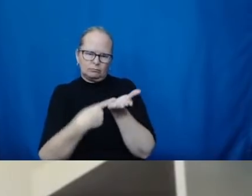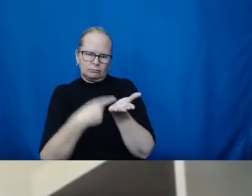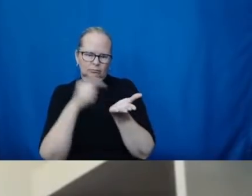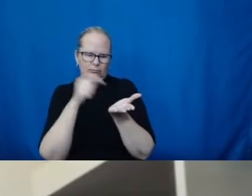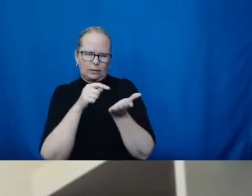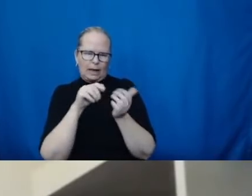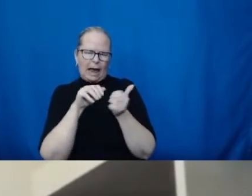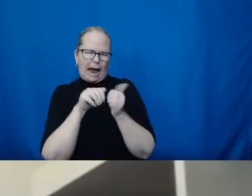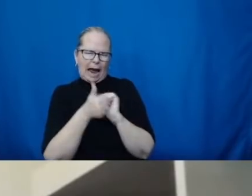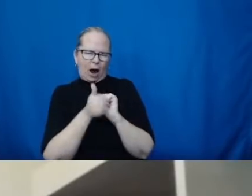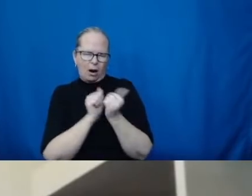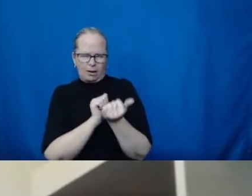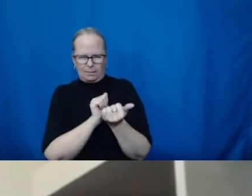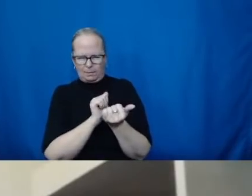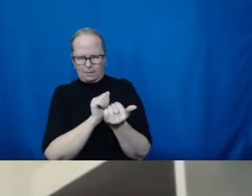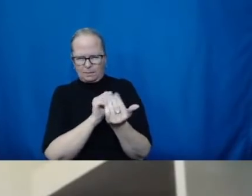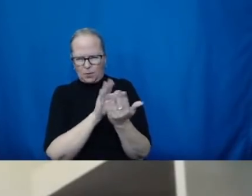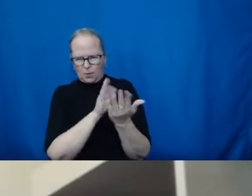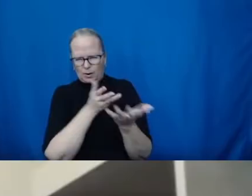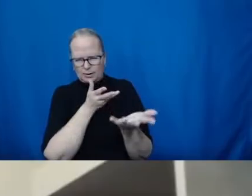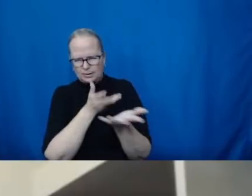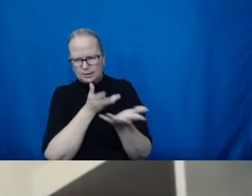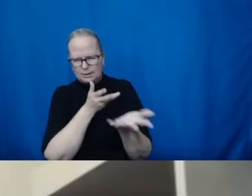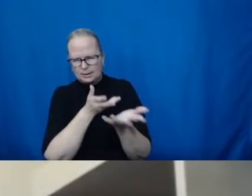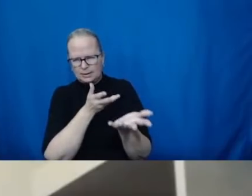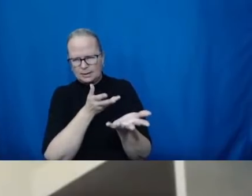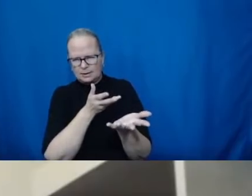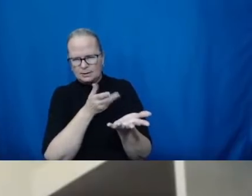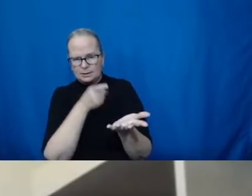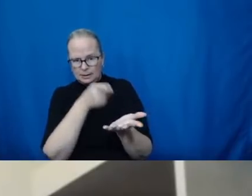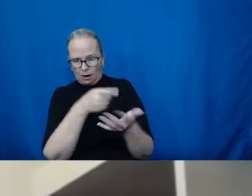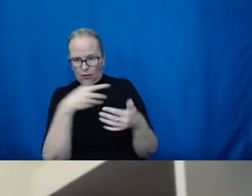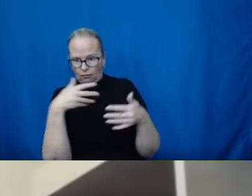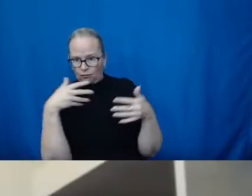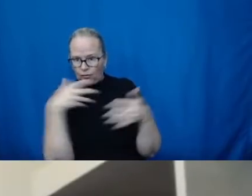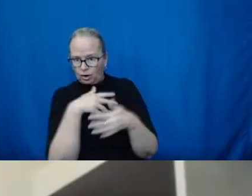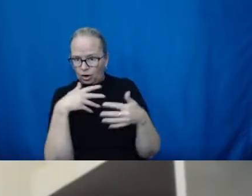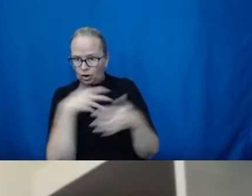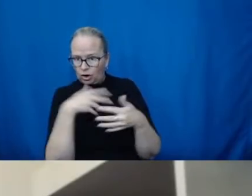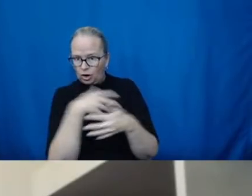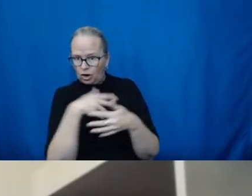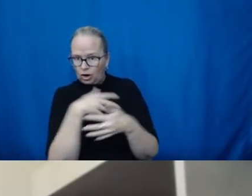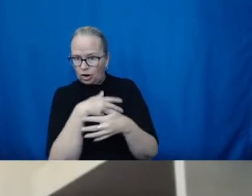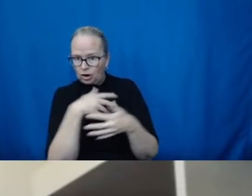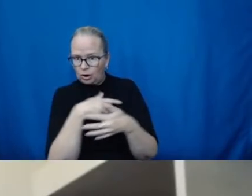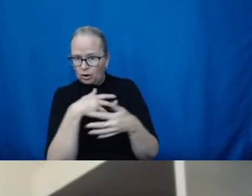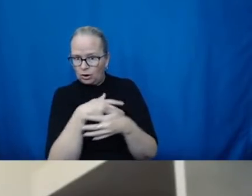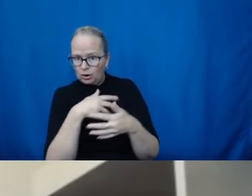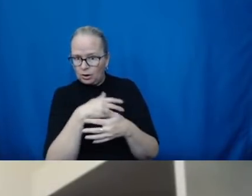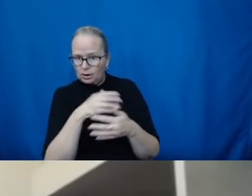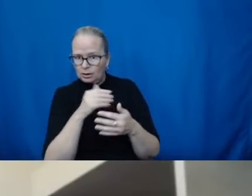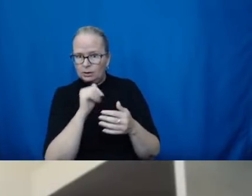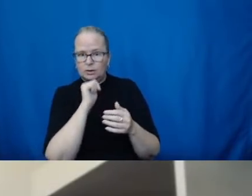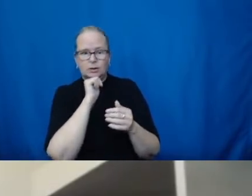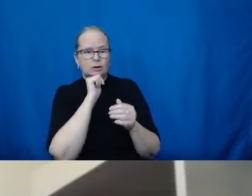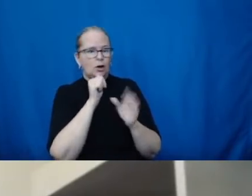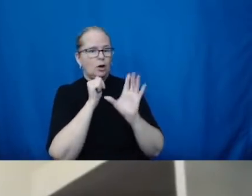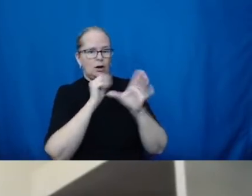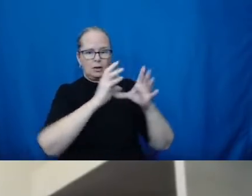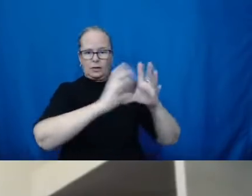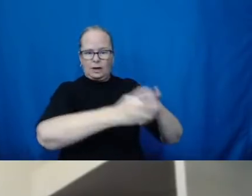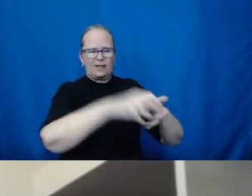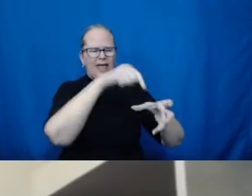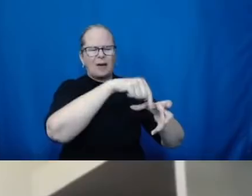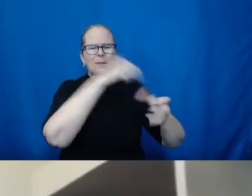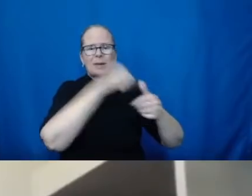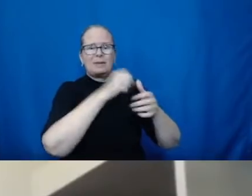these beliefs. Again, not with the extremists who are beyond reason, but with the people around them who they're afraid and they're uncertain and they don't know who to talk